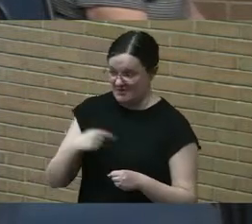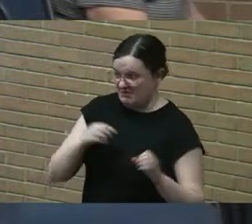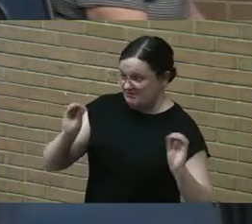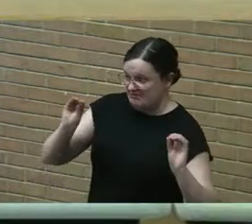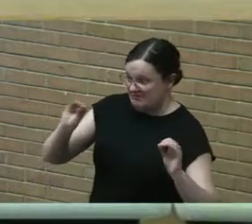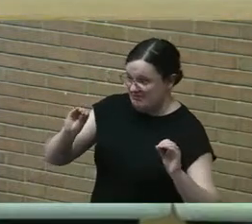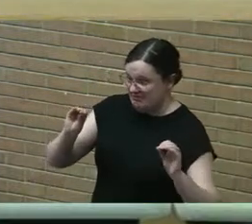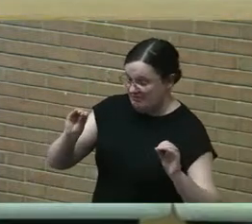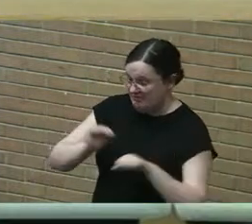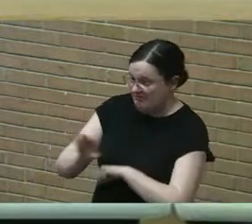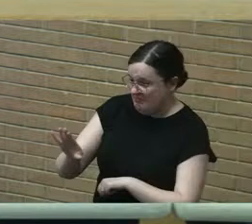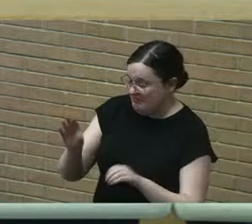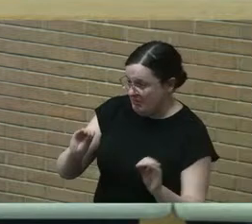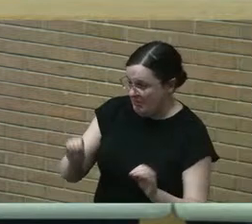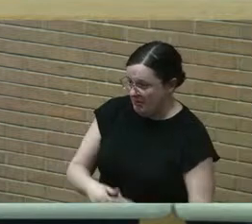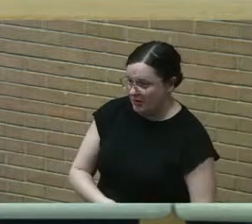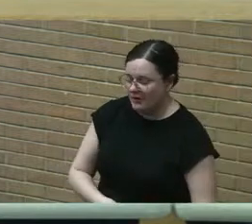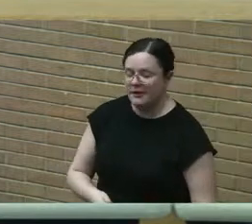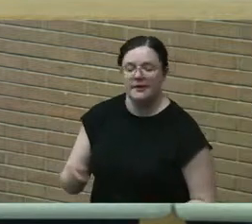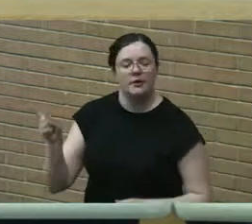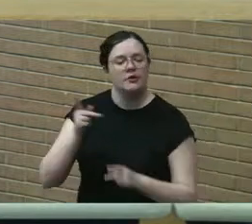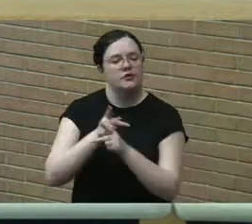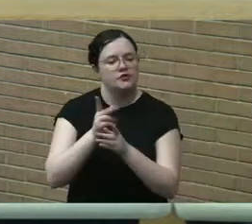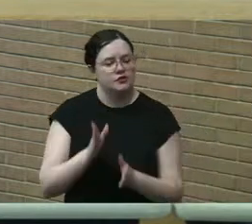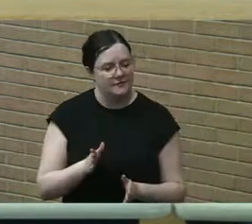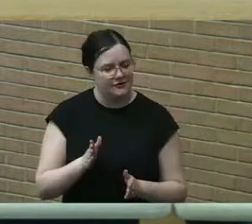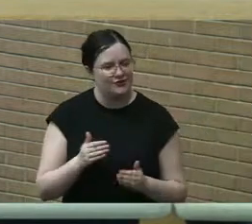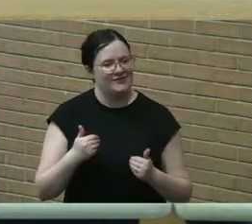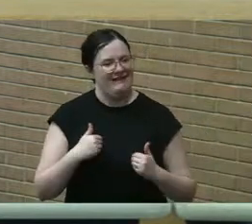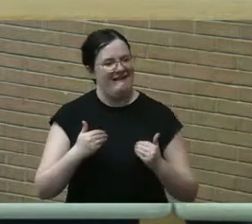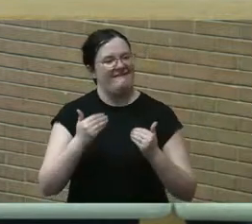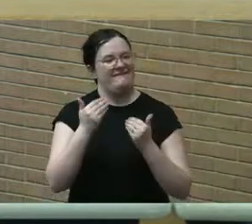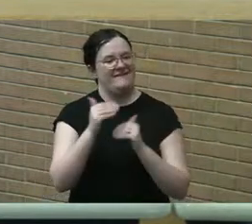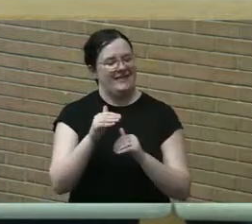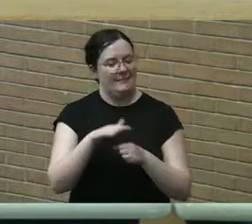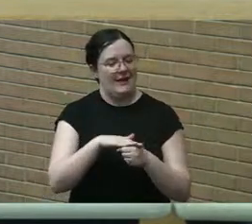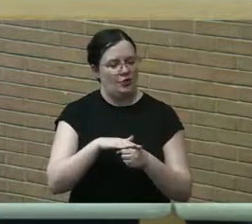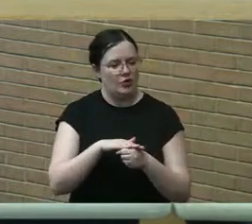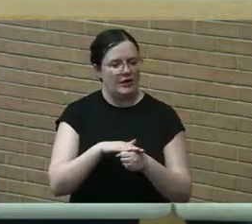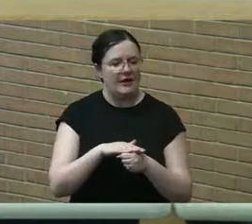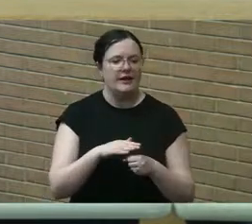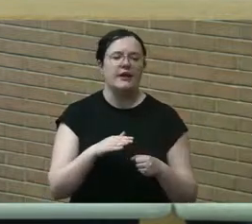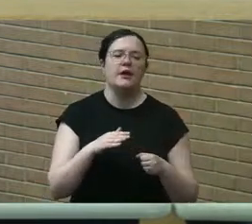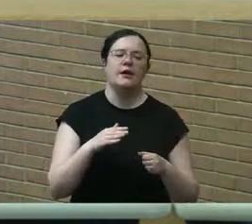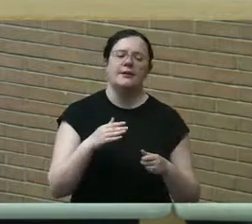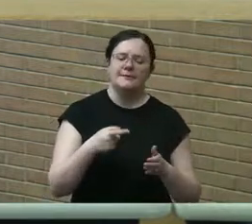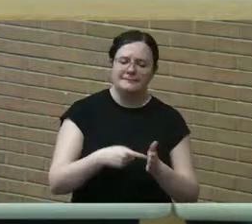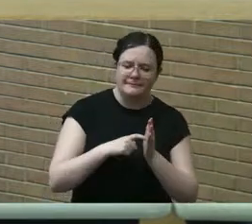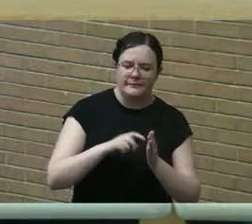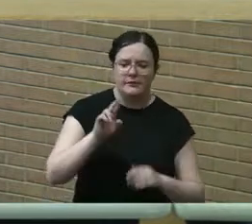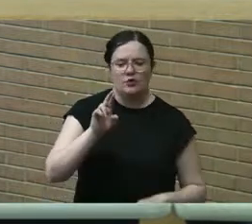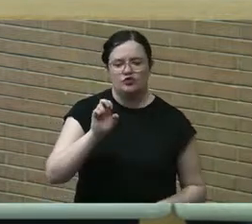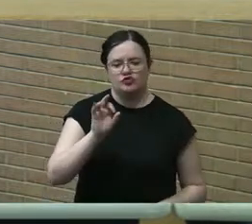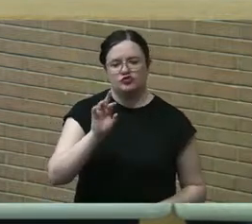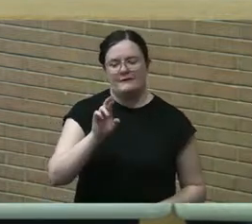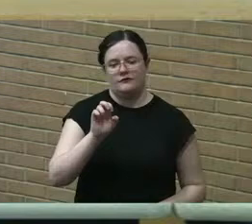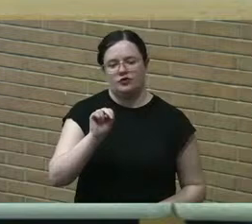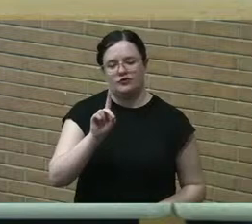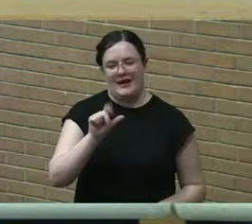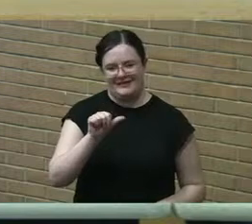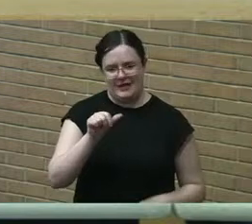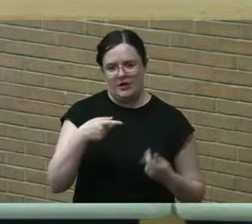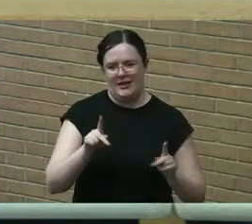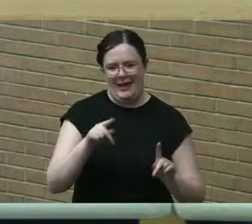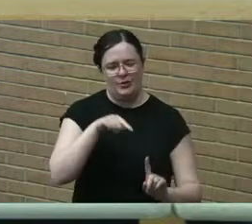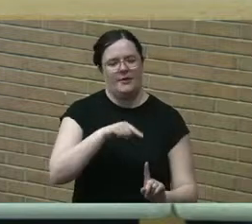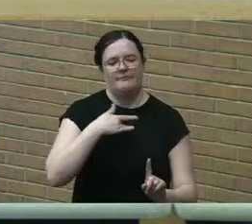limited areas where permissive or mandatory referenda are allowed. Those are generally related to